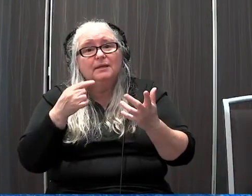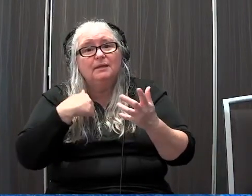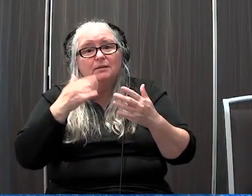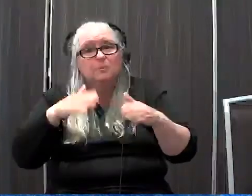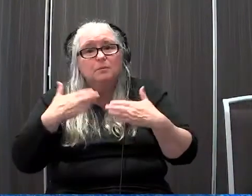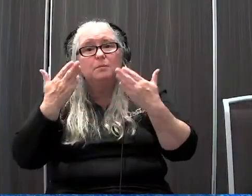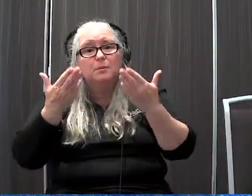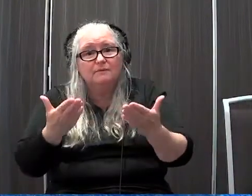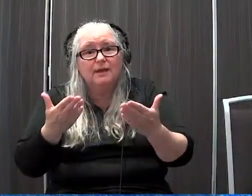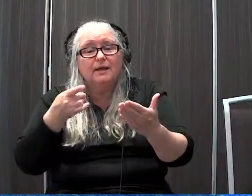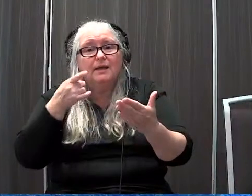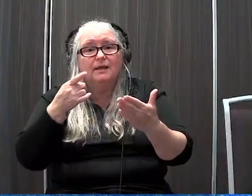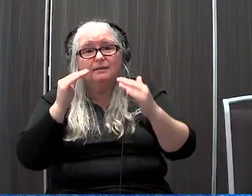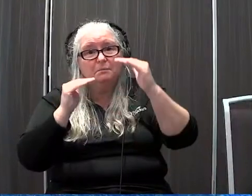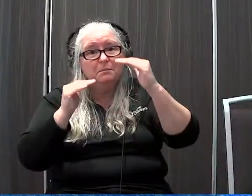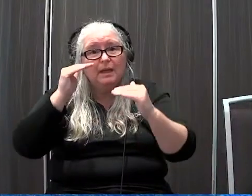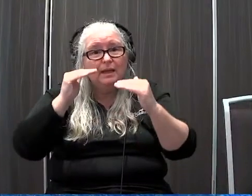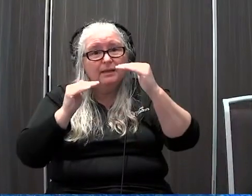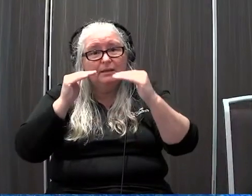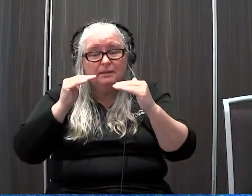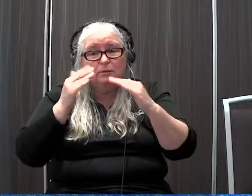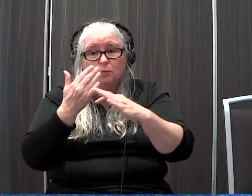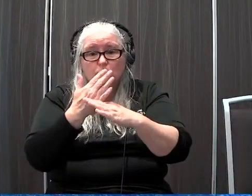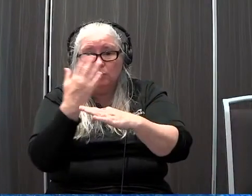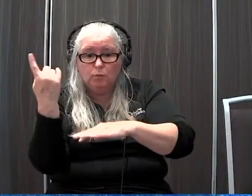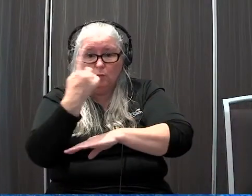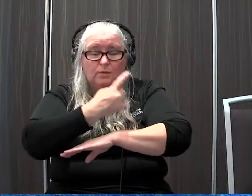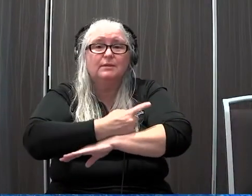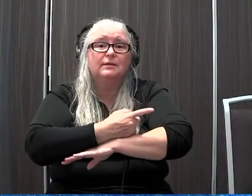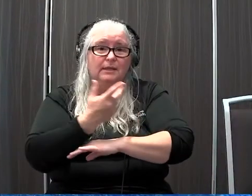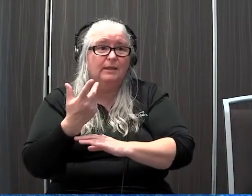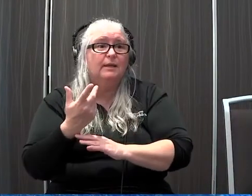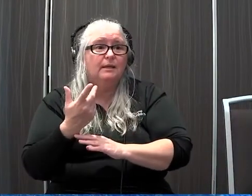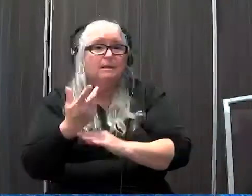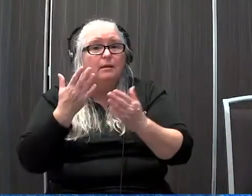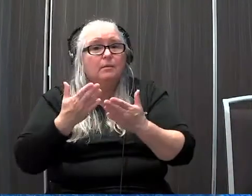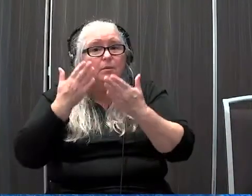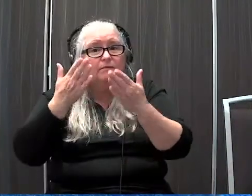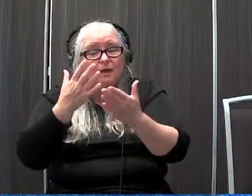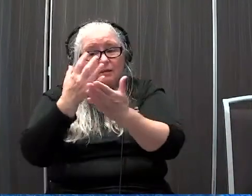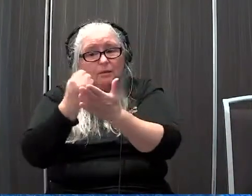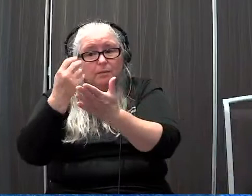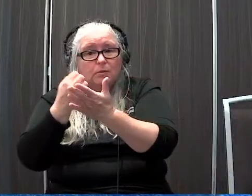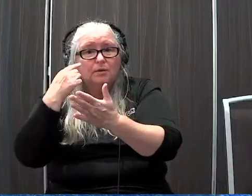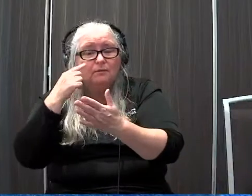providing balance, or just being able to balance throughout the day, providing opportunity for independence of mobility, and then understanding the